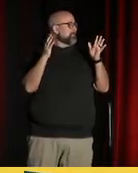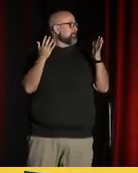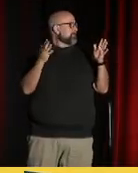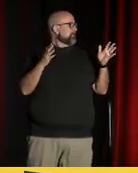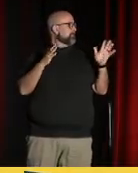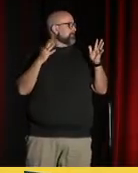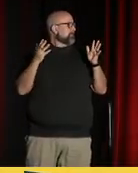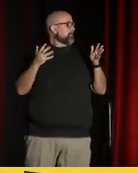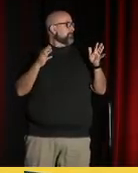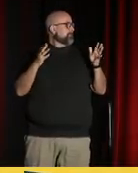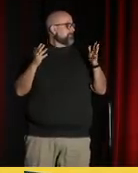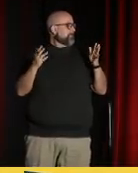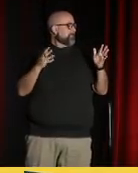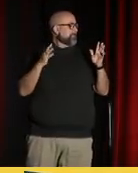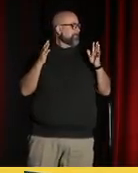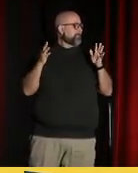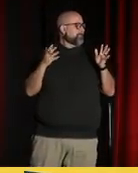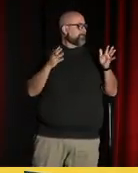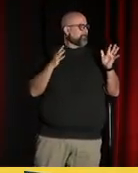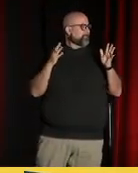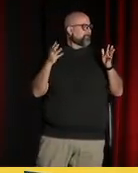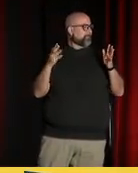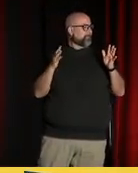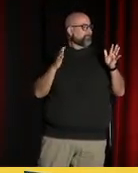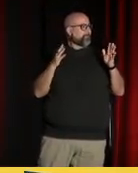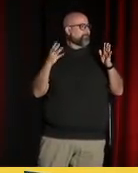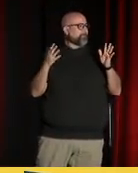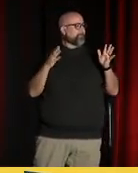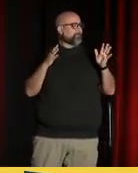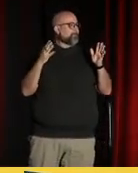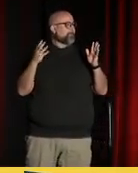Thank you very much. Thank you.